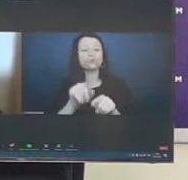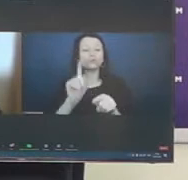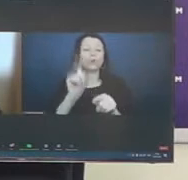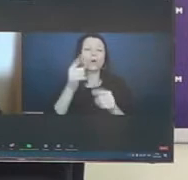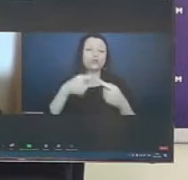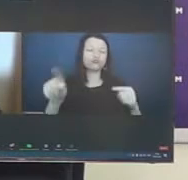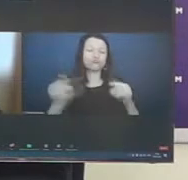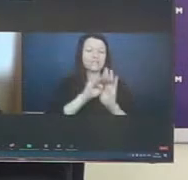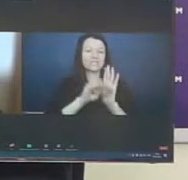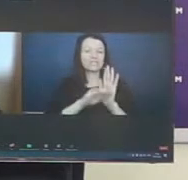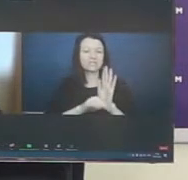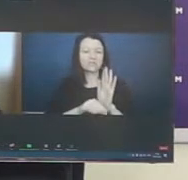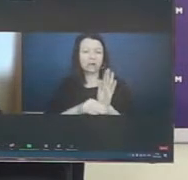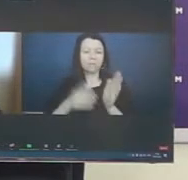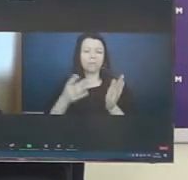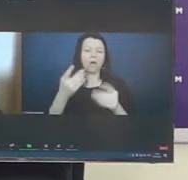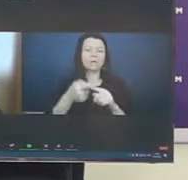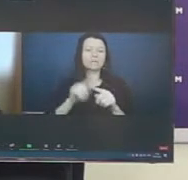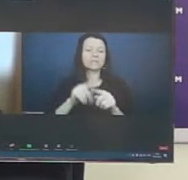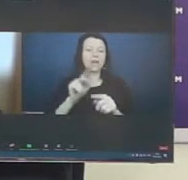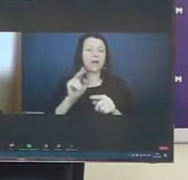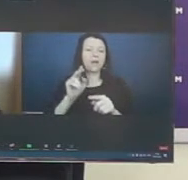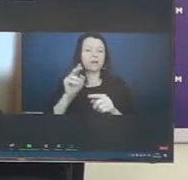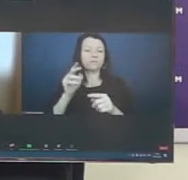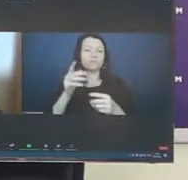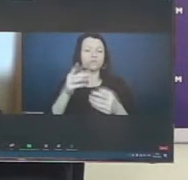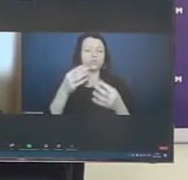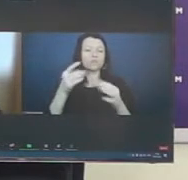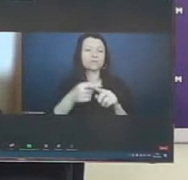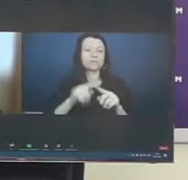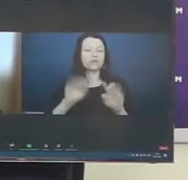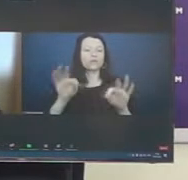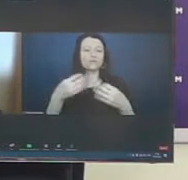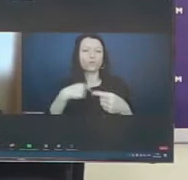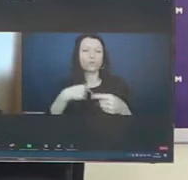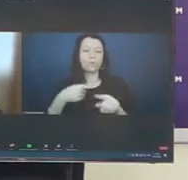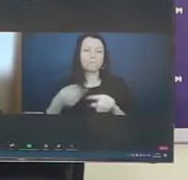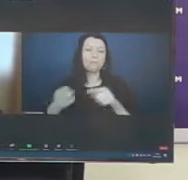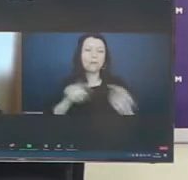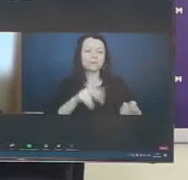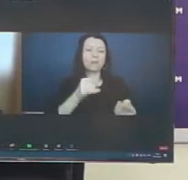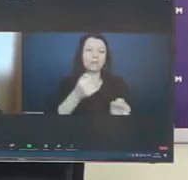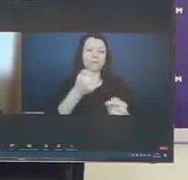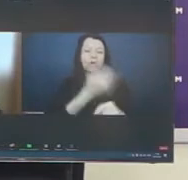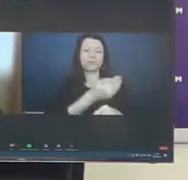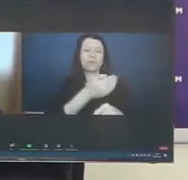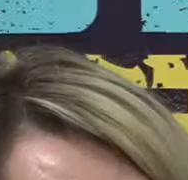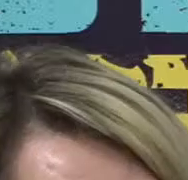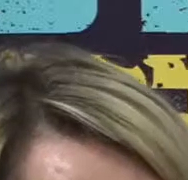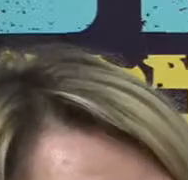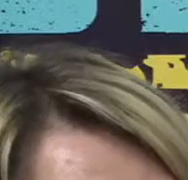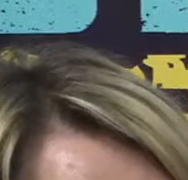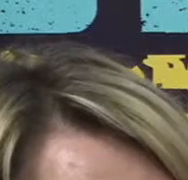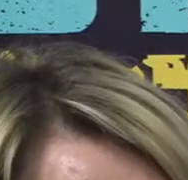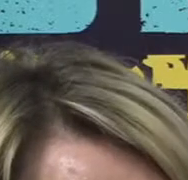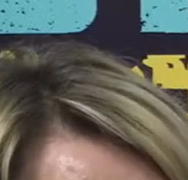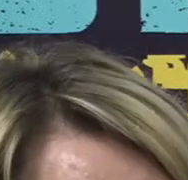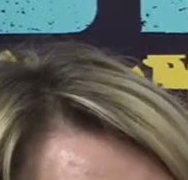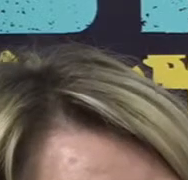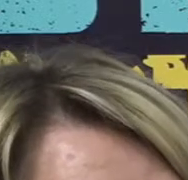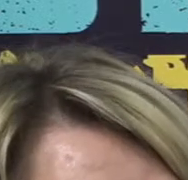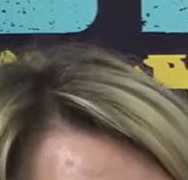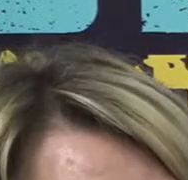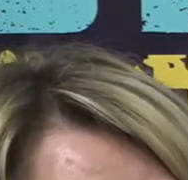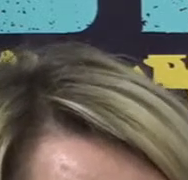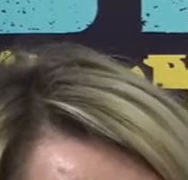international classification is something that we should take on board so that we become more internationalized,